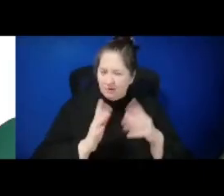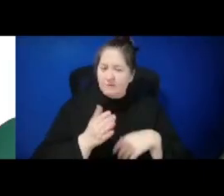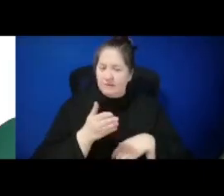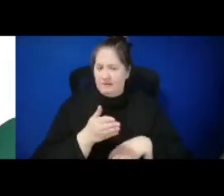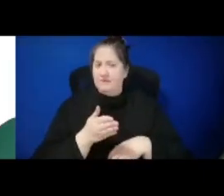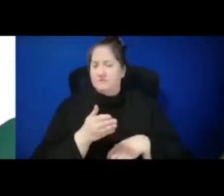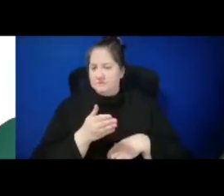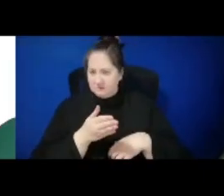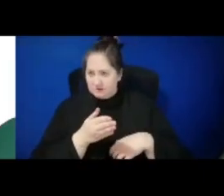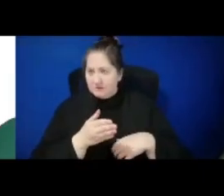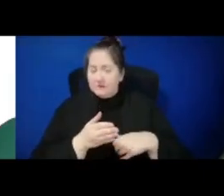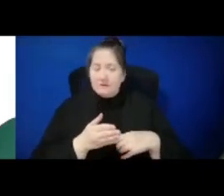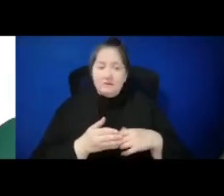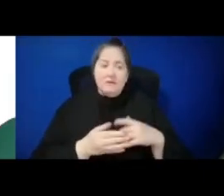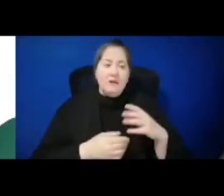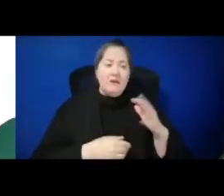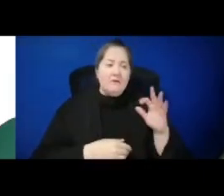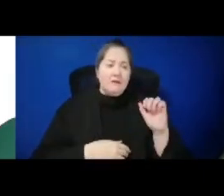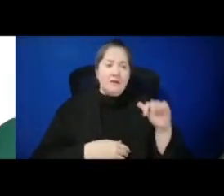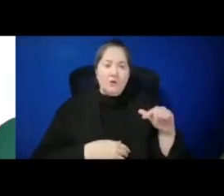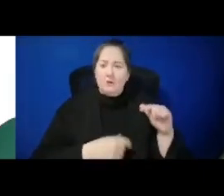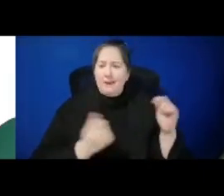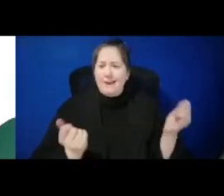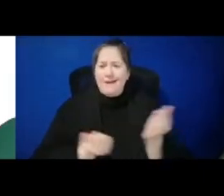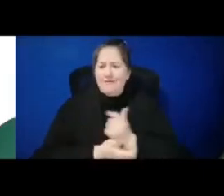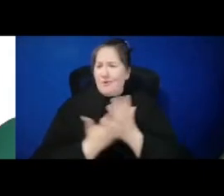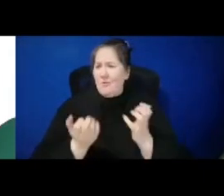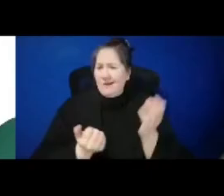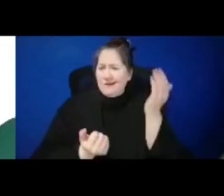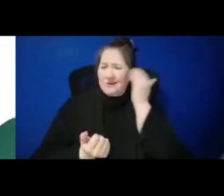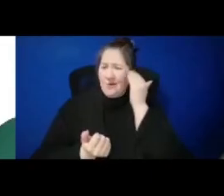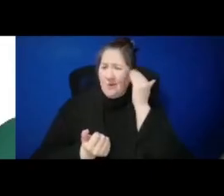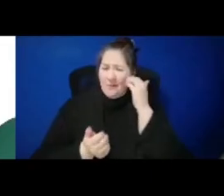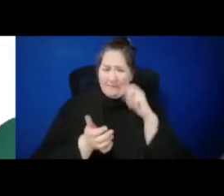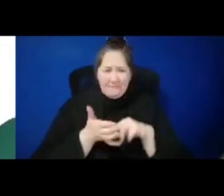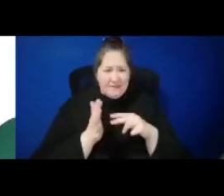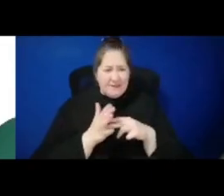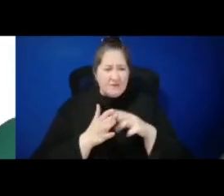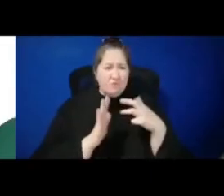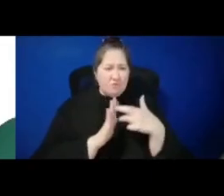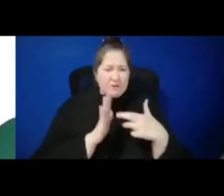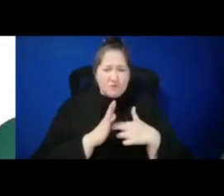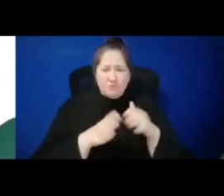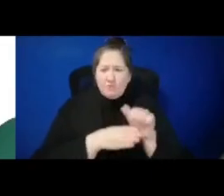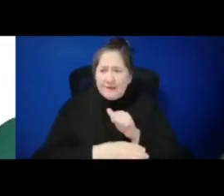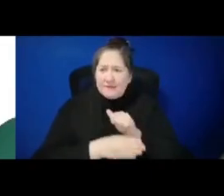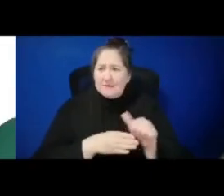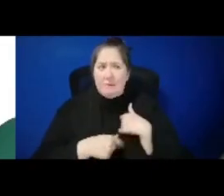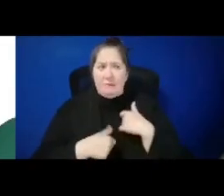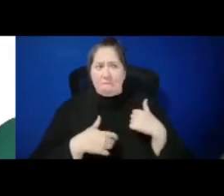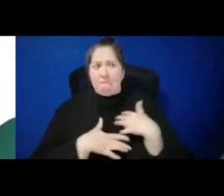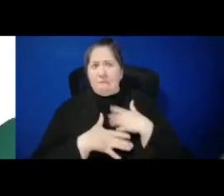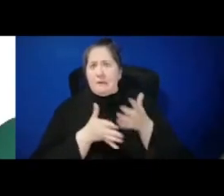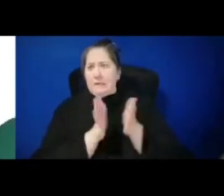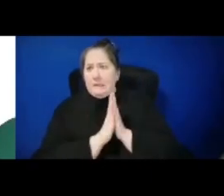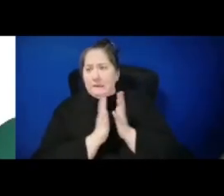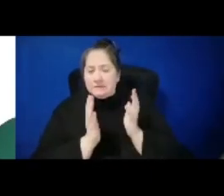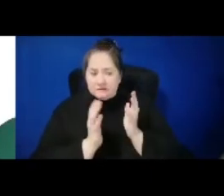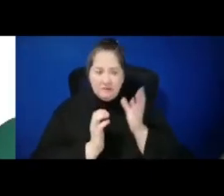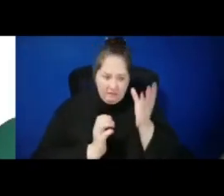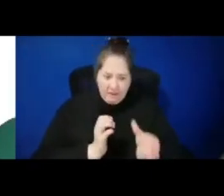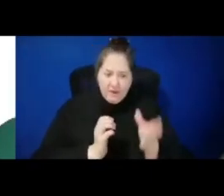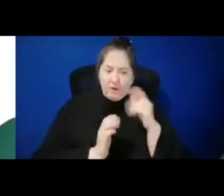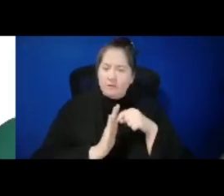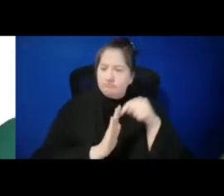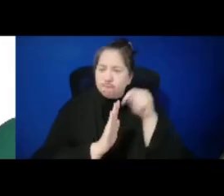this FAQ document as sort of everything you wanted to know about registered apprenticeship, but were too afraid to ask. Like, this document really gets